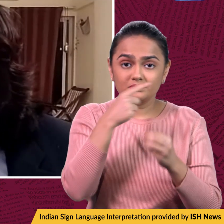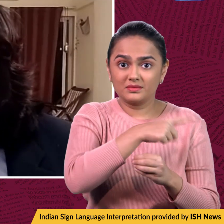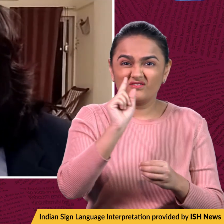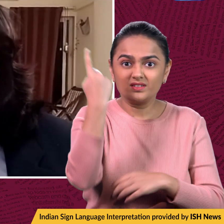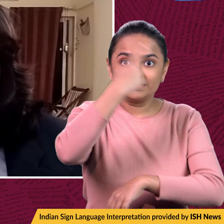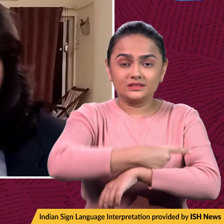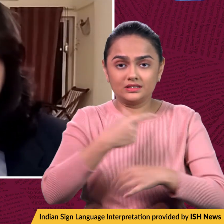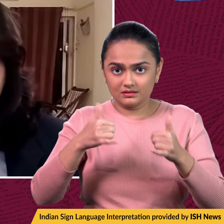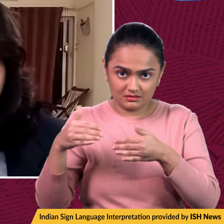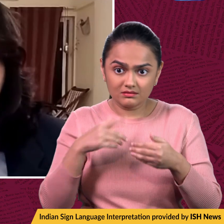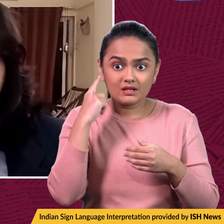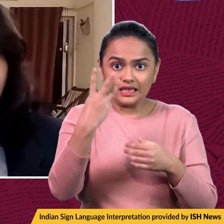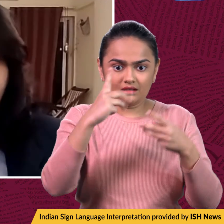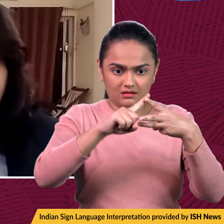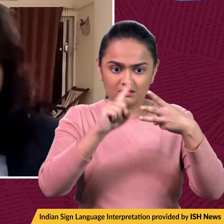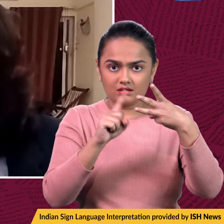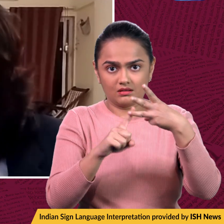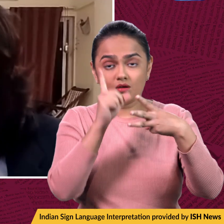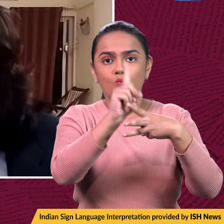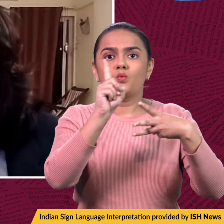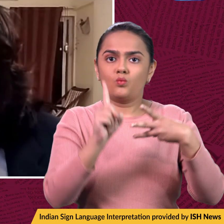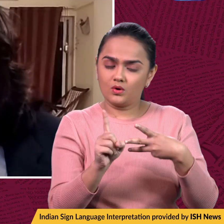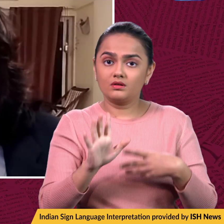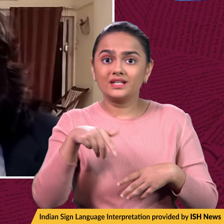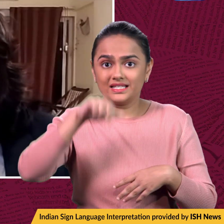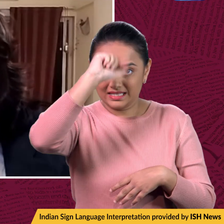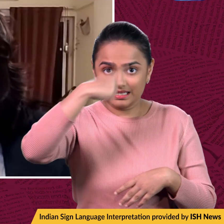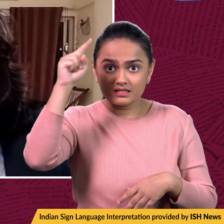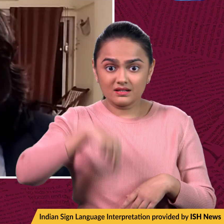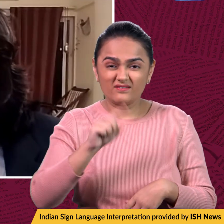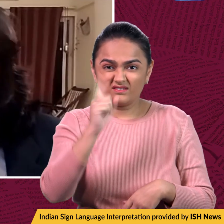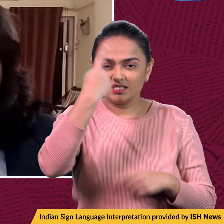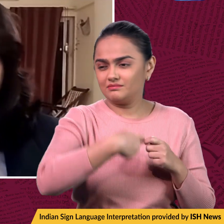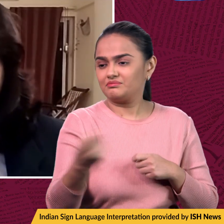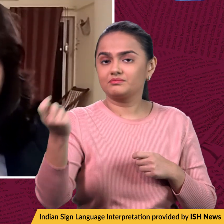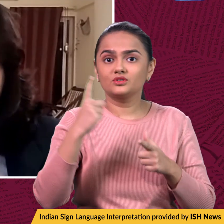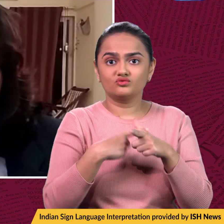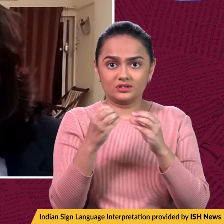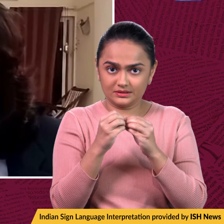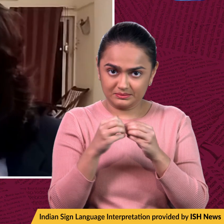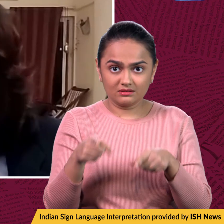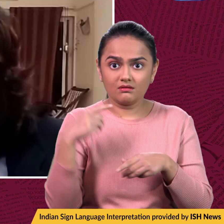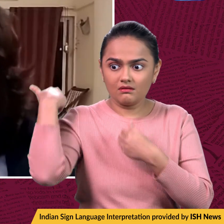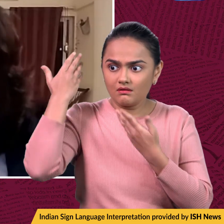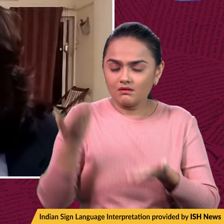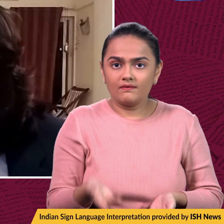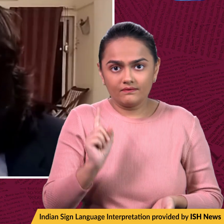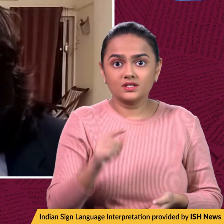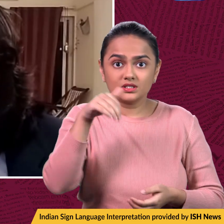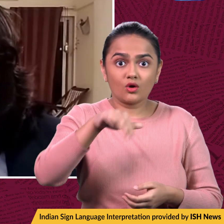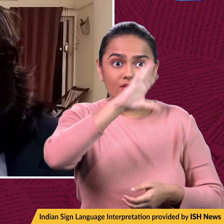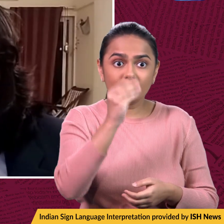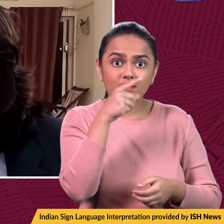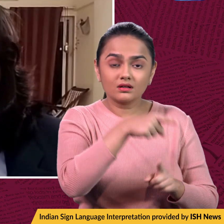test to level the 3-match series 1-1. This is India's first defeat in Johannesburg in test cricket history.